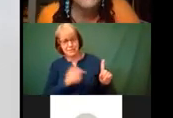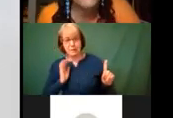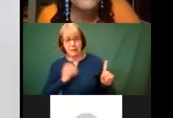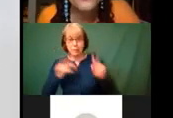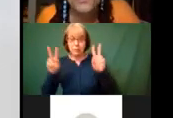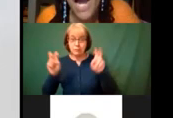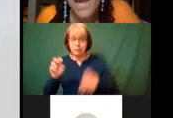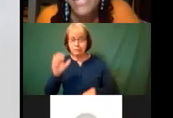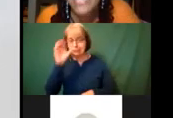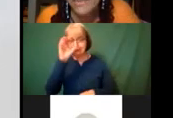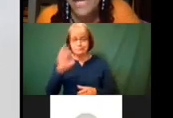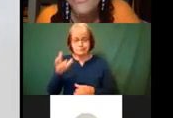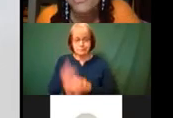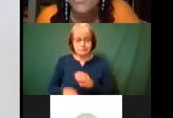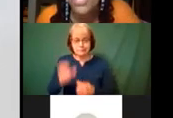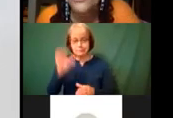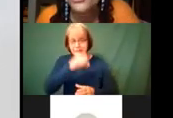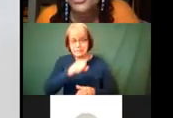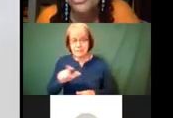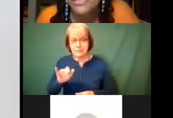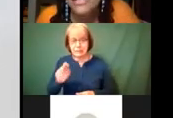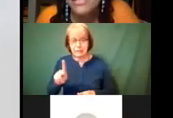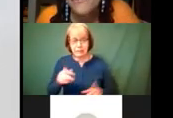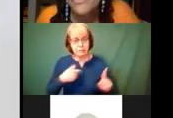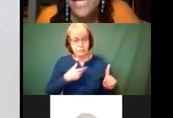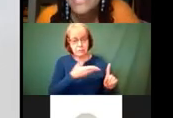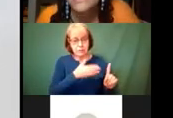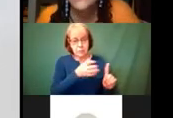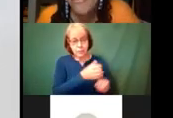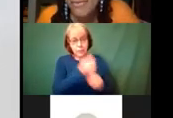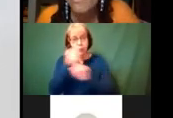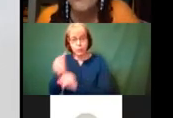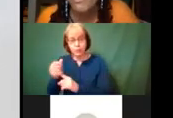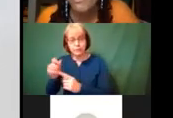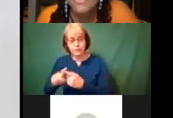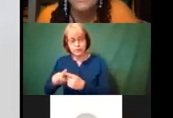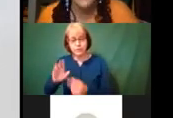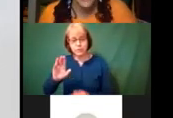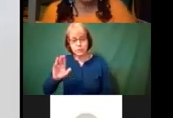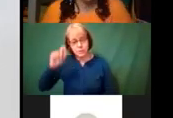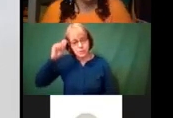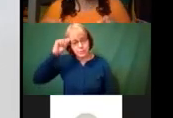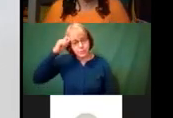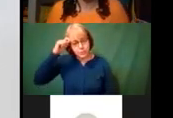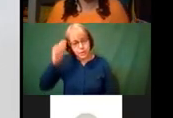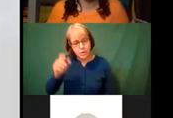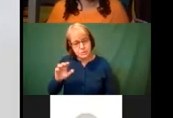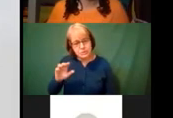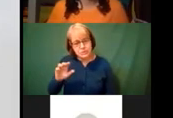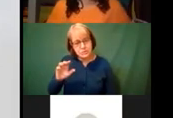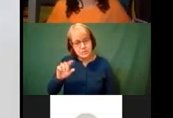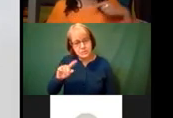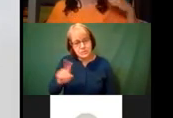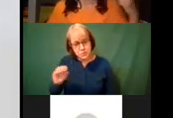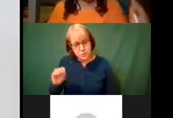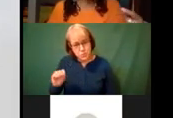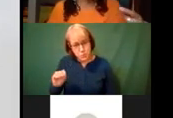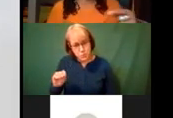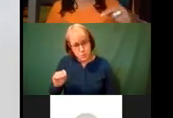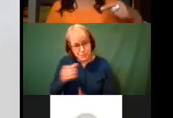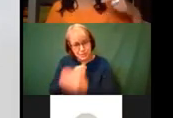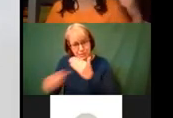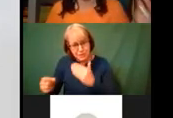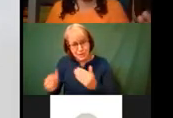So they moved him to the primate exhibit at the Bronx Zoo until enough people protested to have him removed. And there are